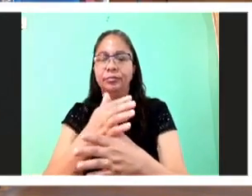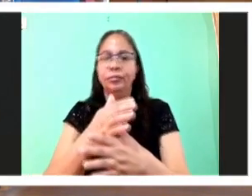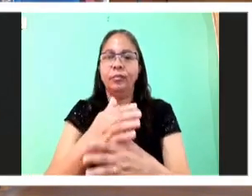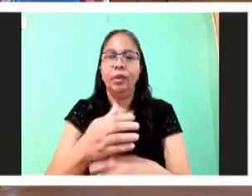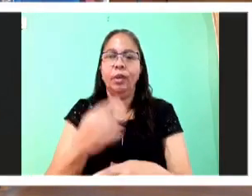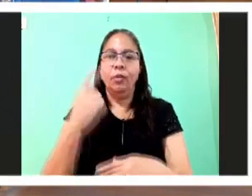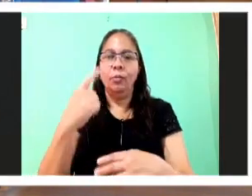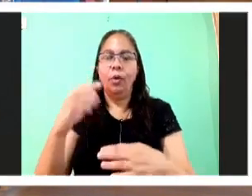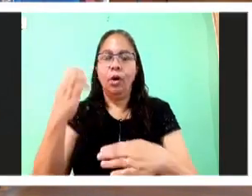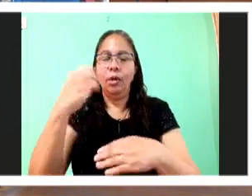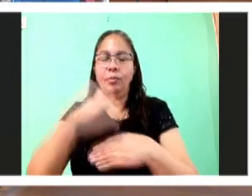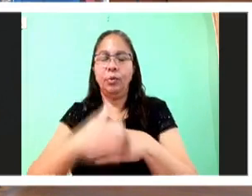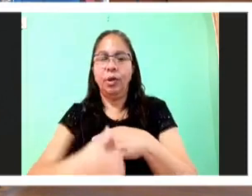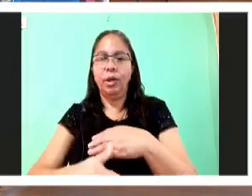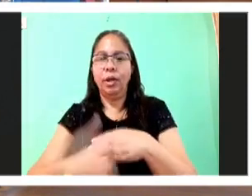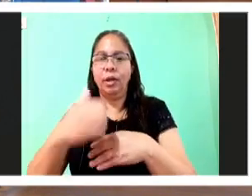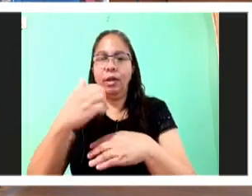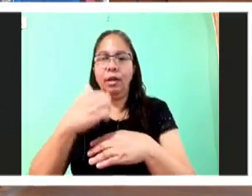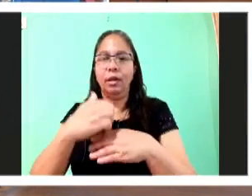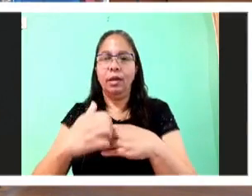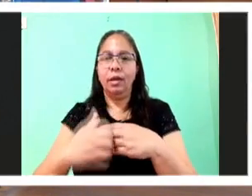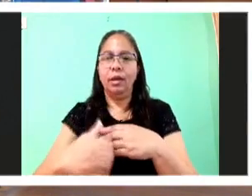share. One